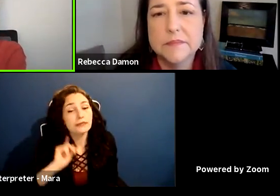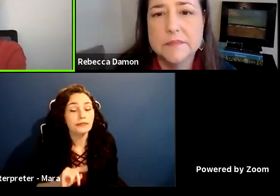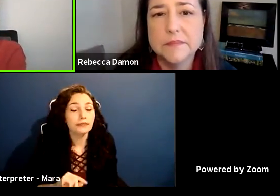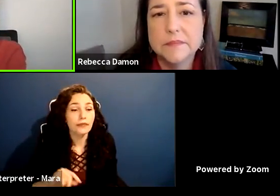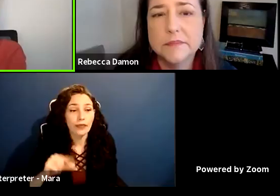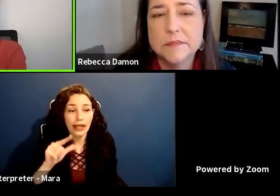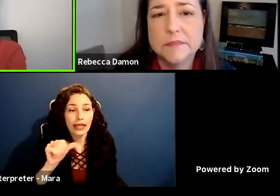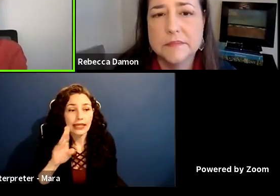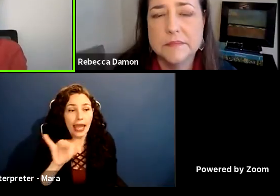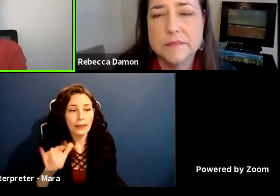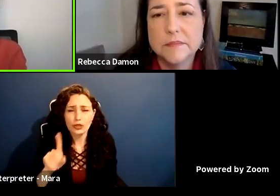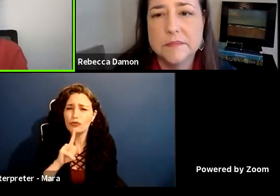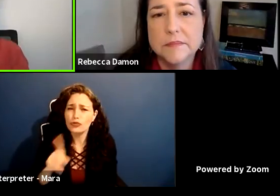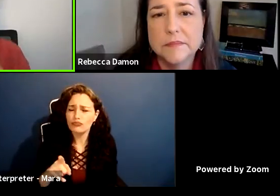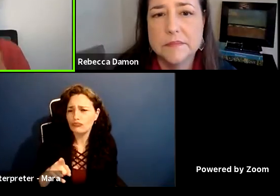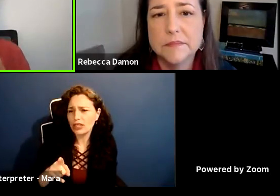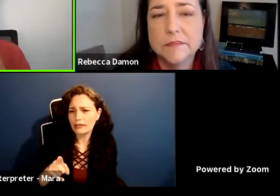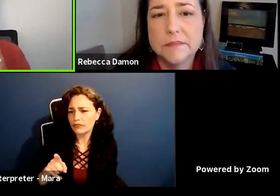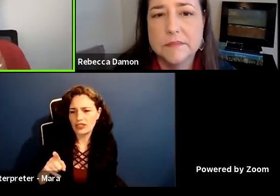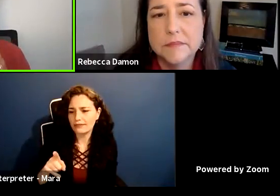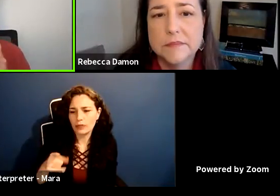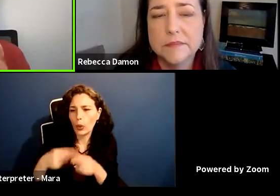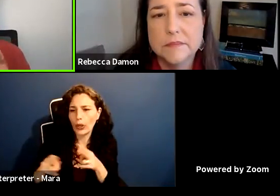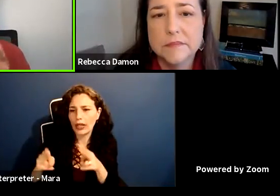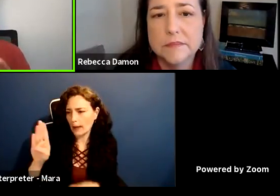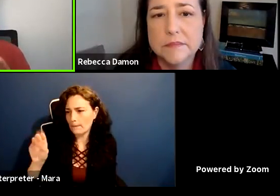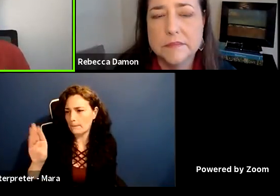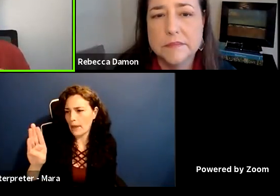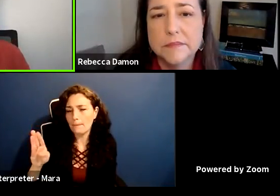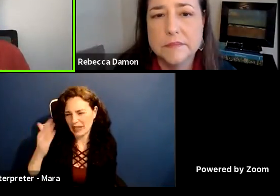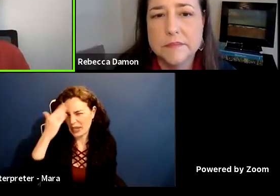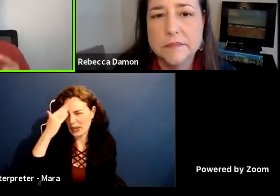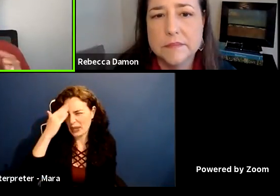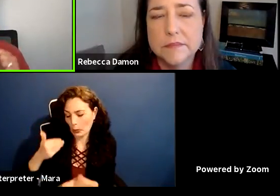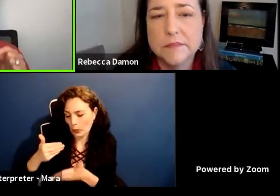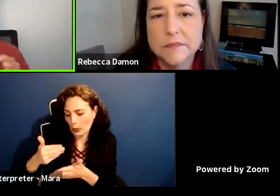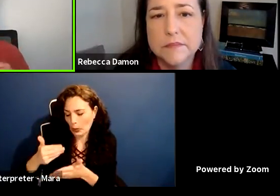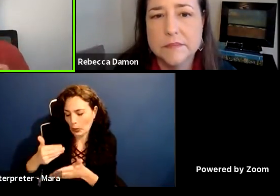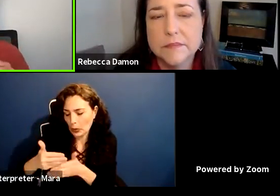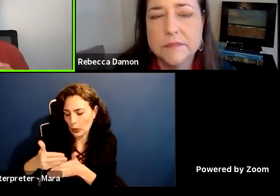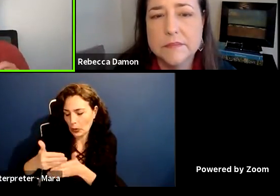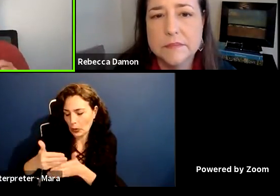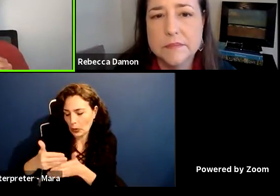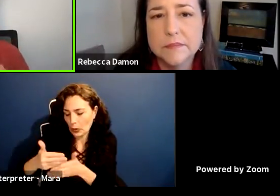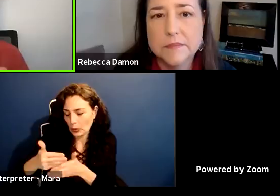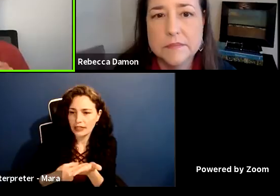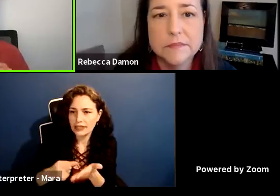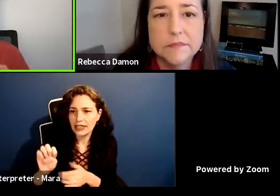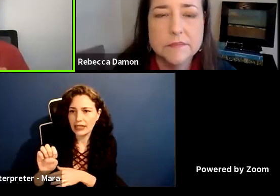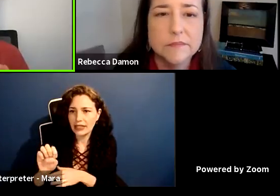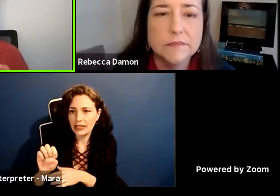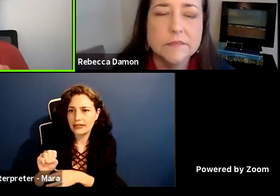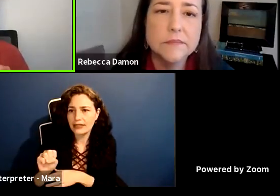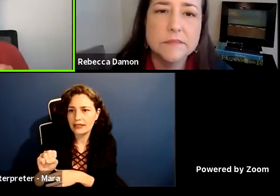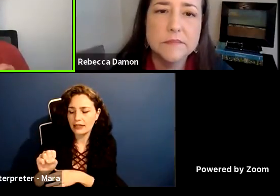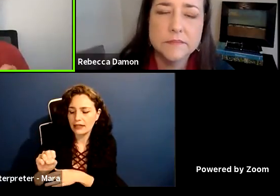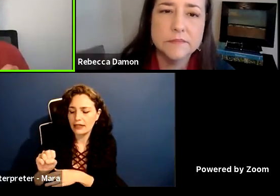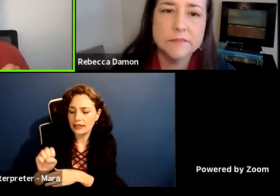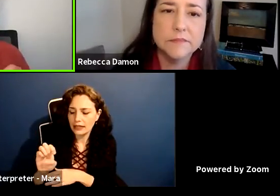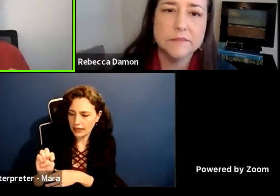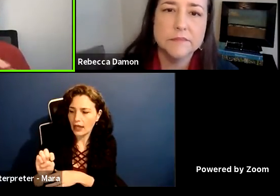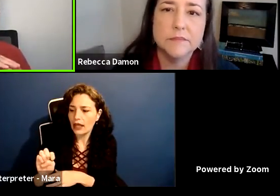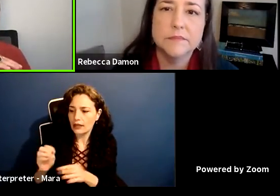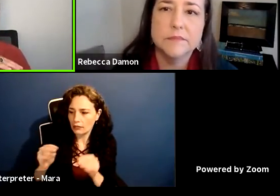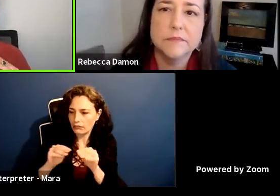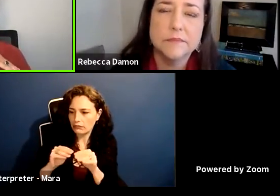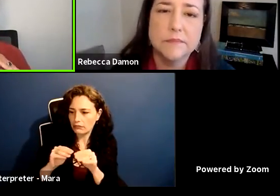quickly, because I know we're coming to an end, but we talk about this in the BSC, which is a broadcast steering committee.